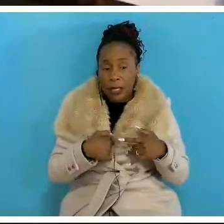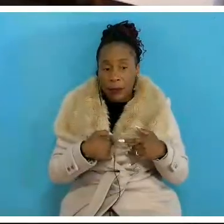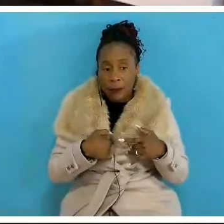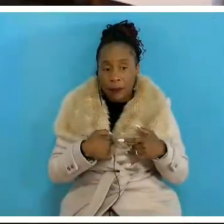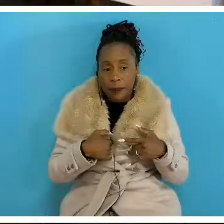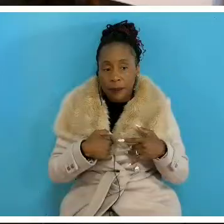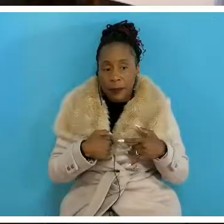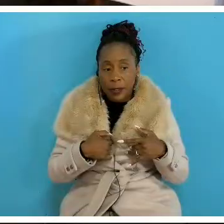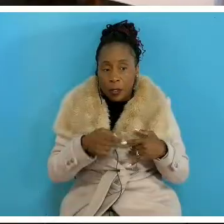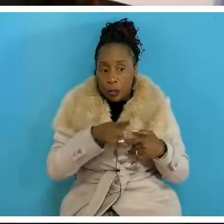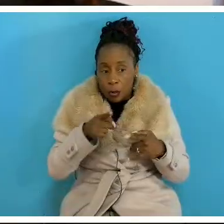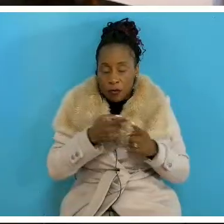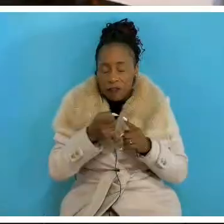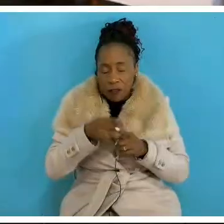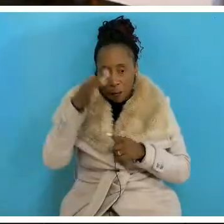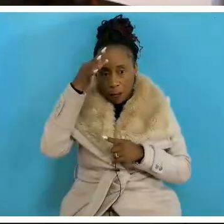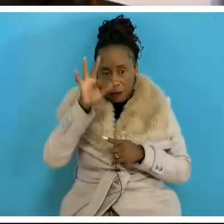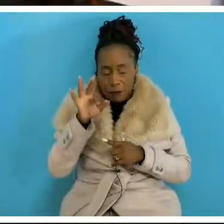from government,